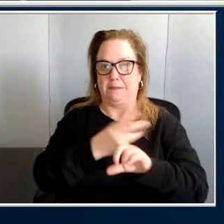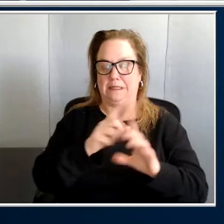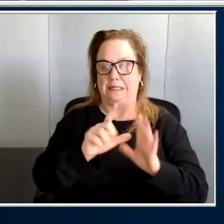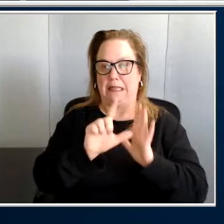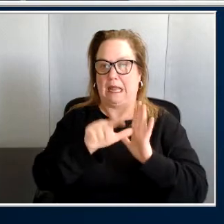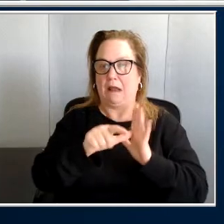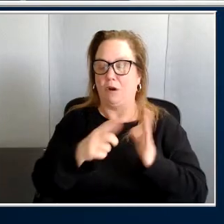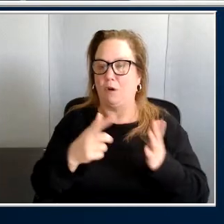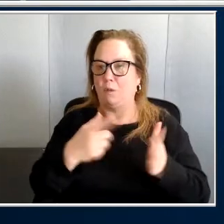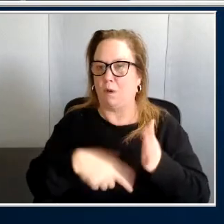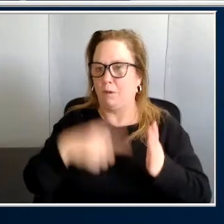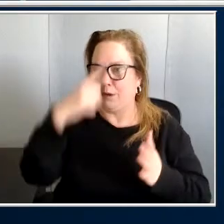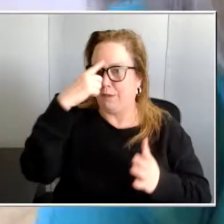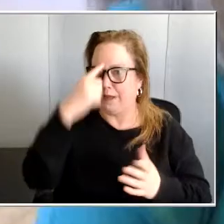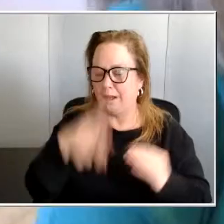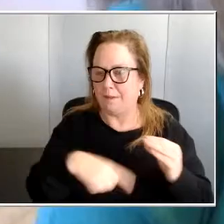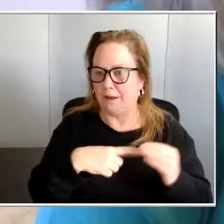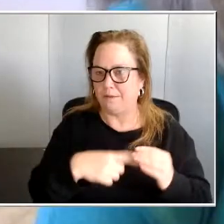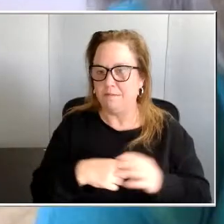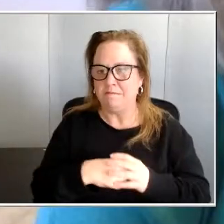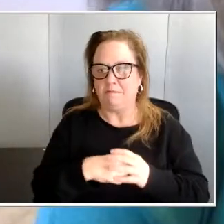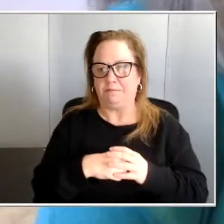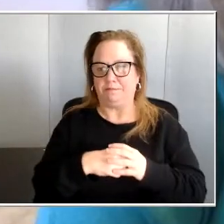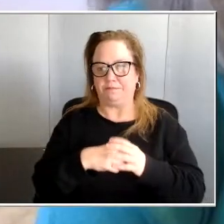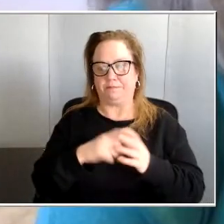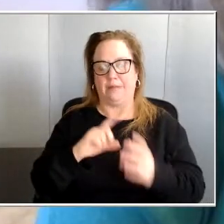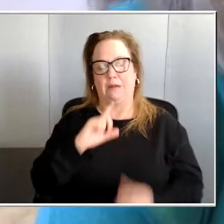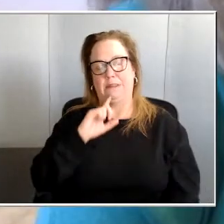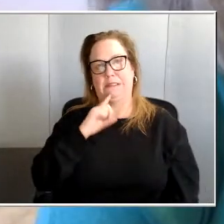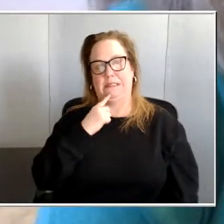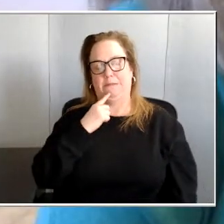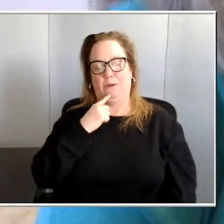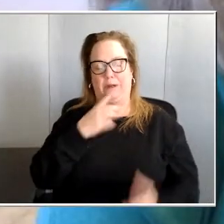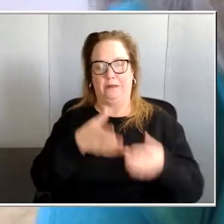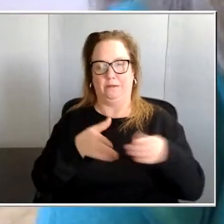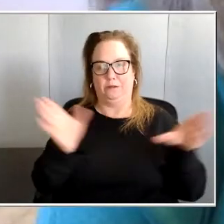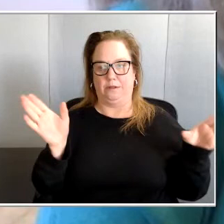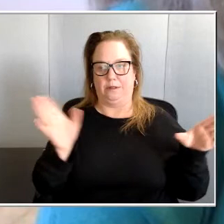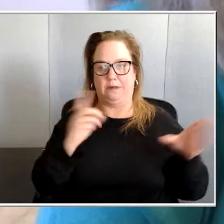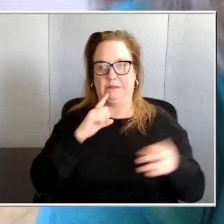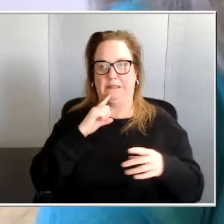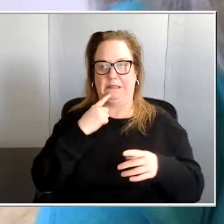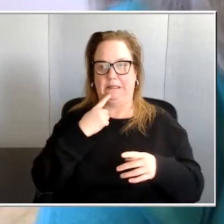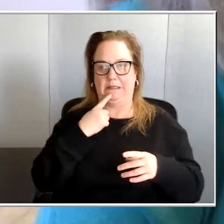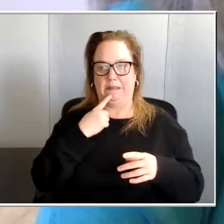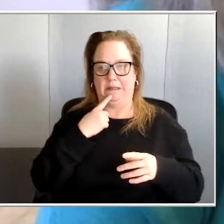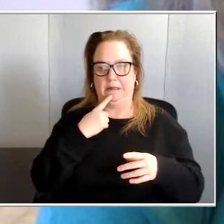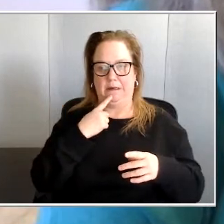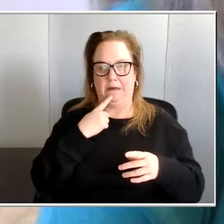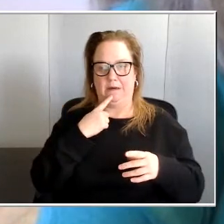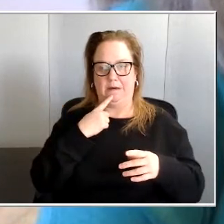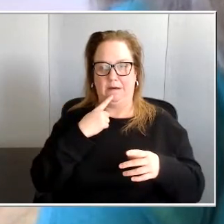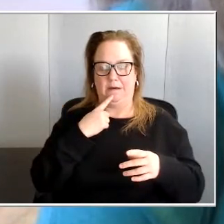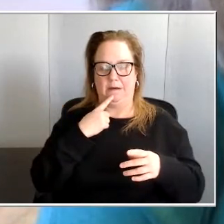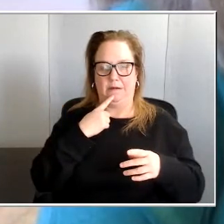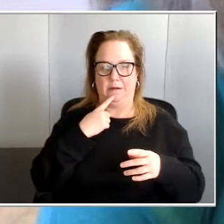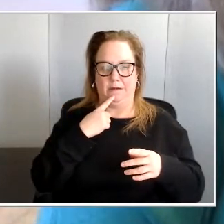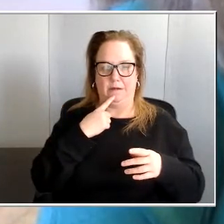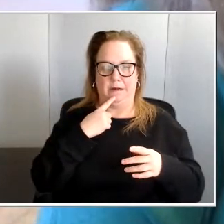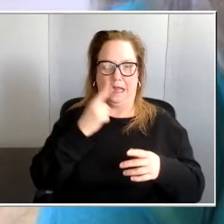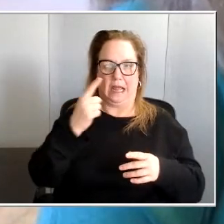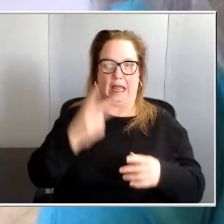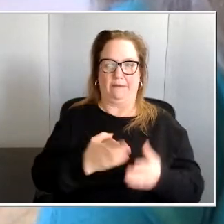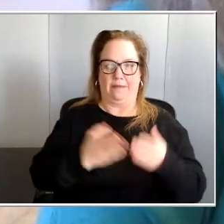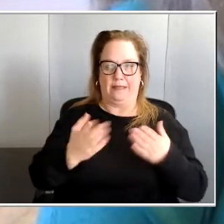thinking? I was really disappointed overall. I just was my whole life, half of the stuff that makes